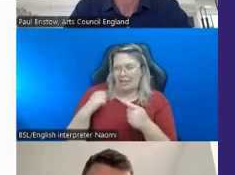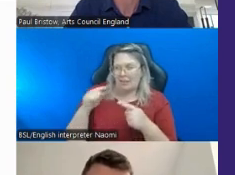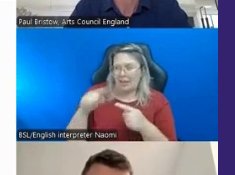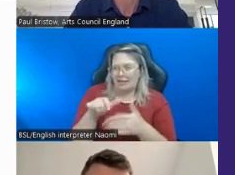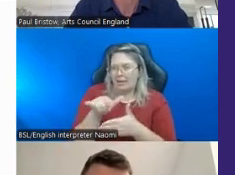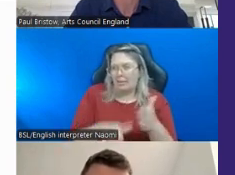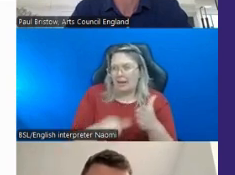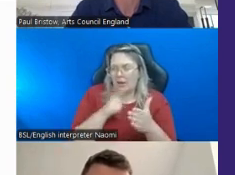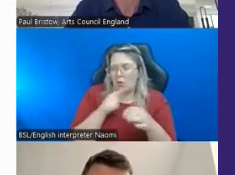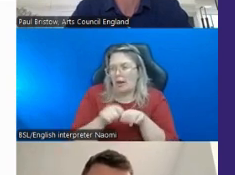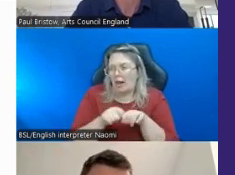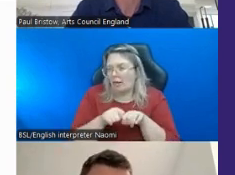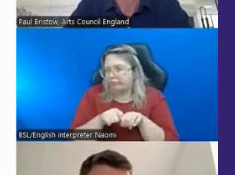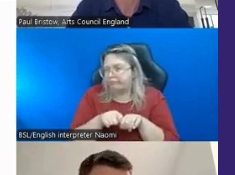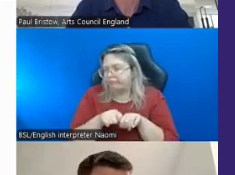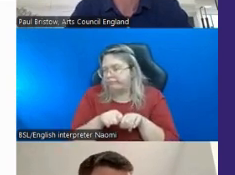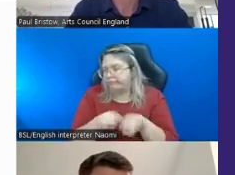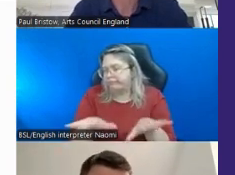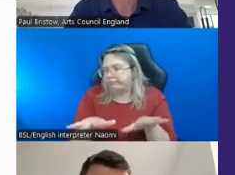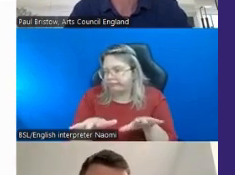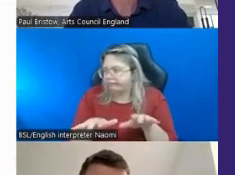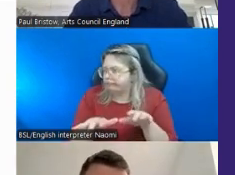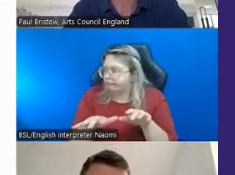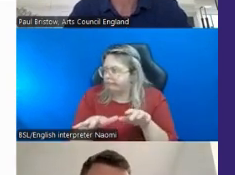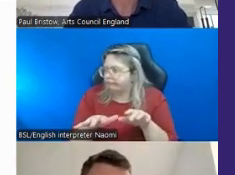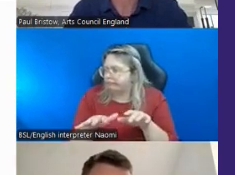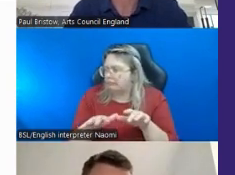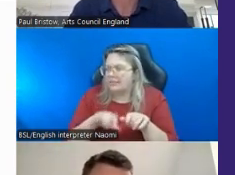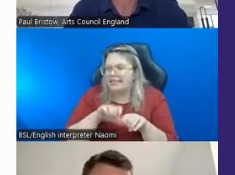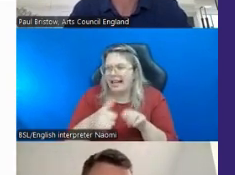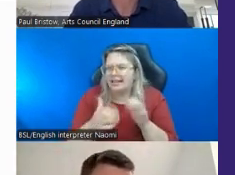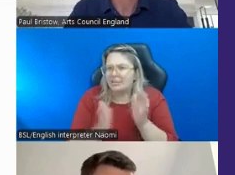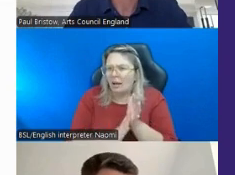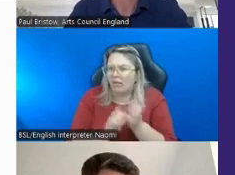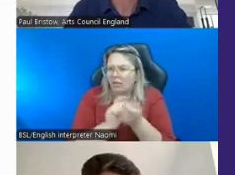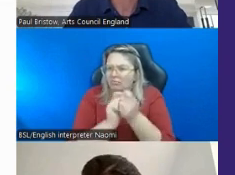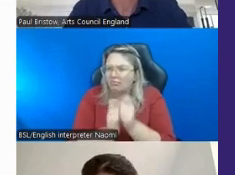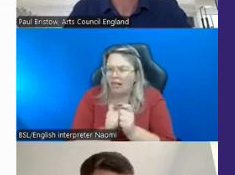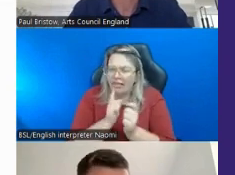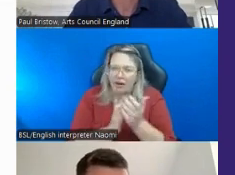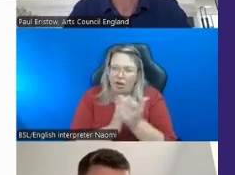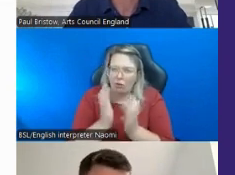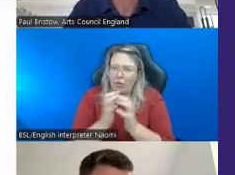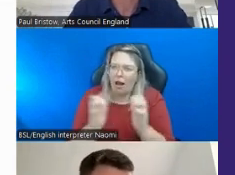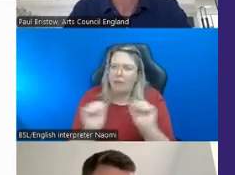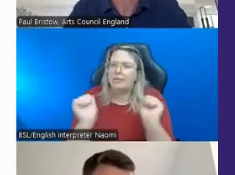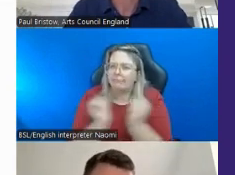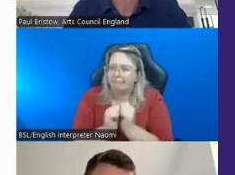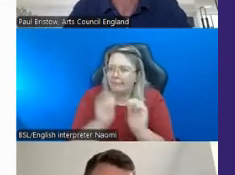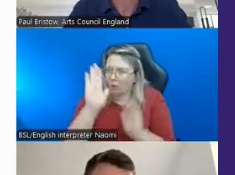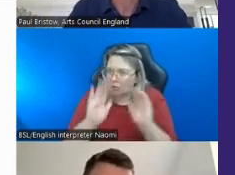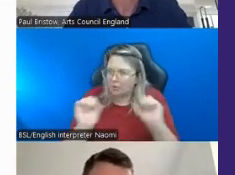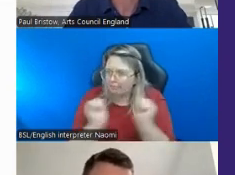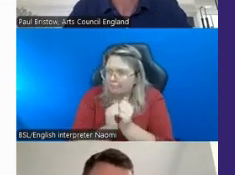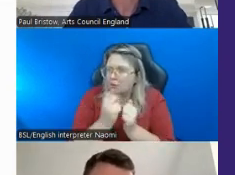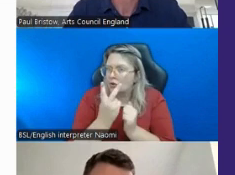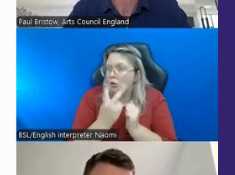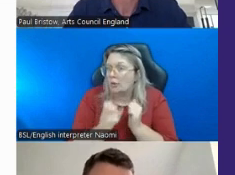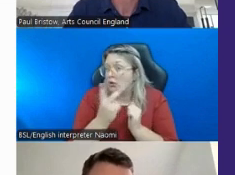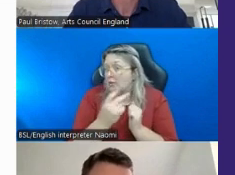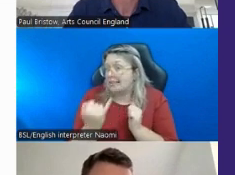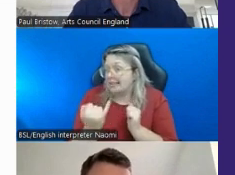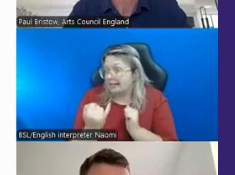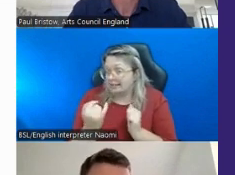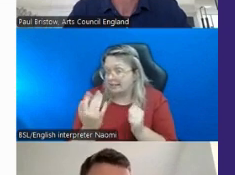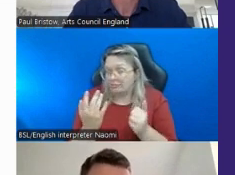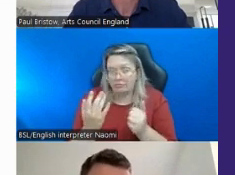to be started being drafted next month, and that it'll pass in 2026. So that's some of those things that I was just